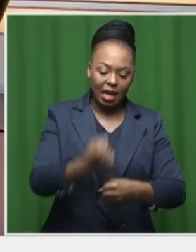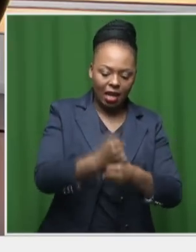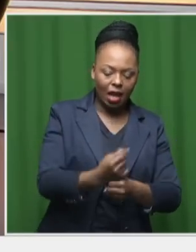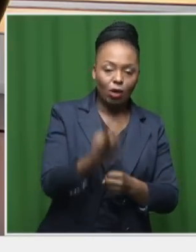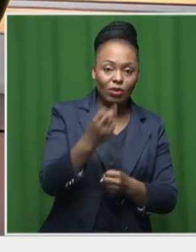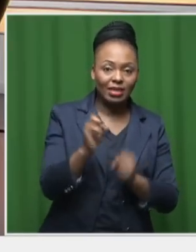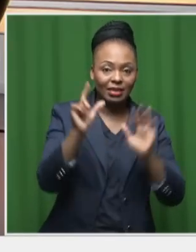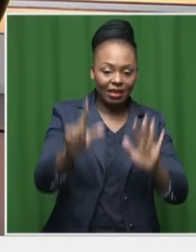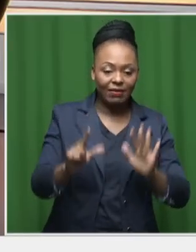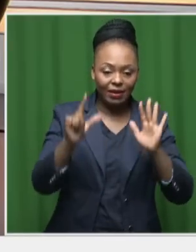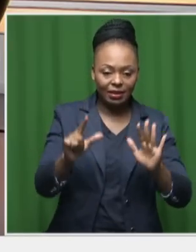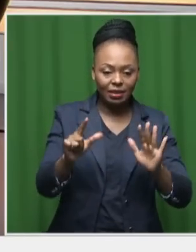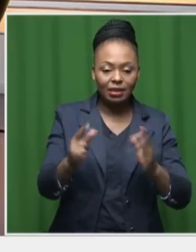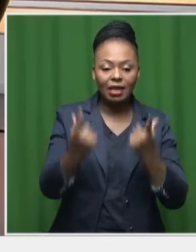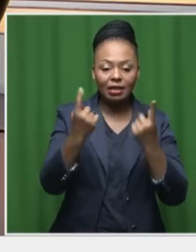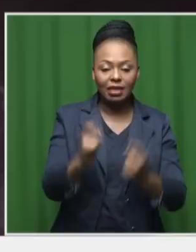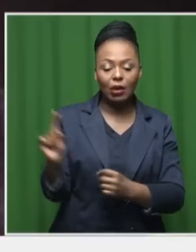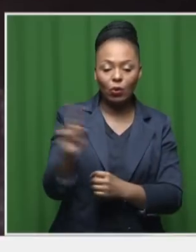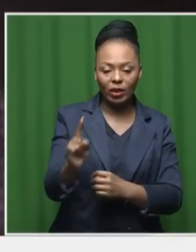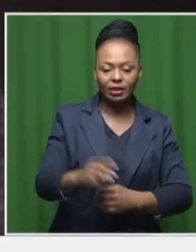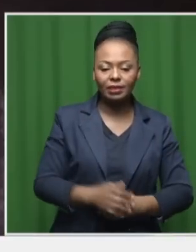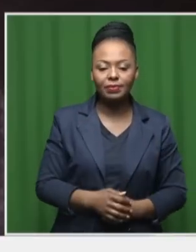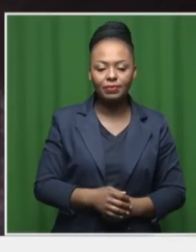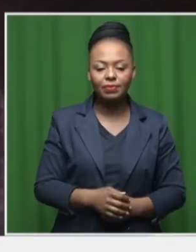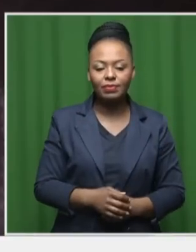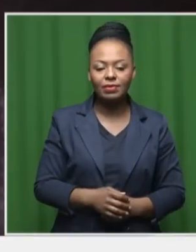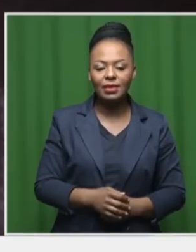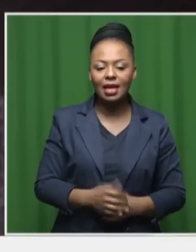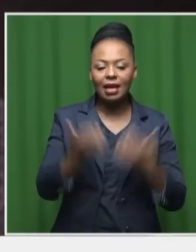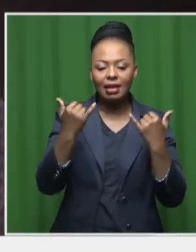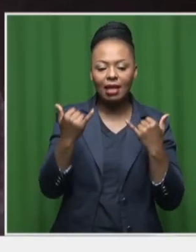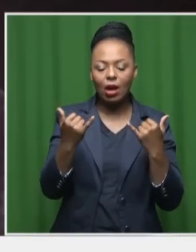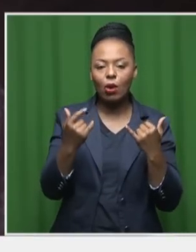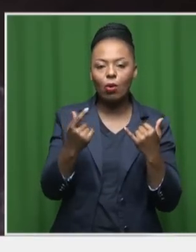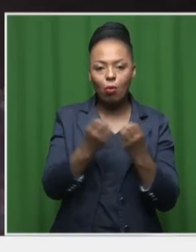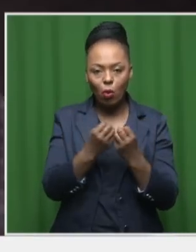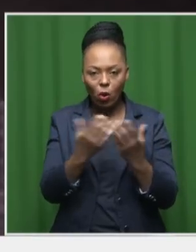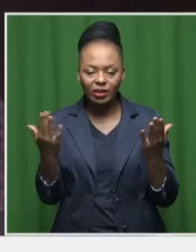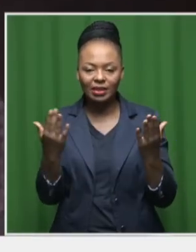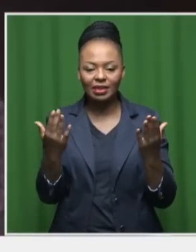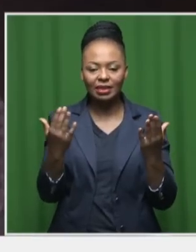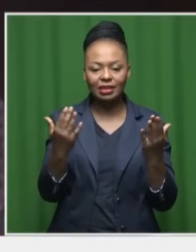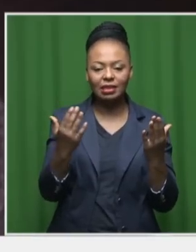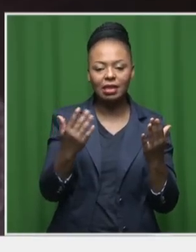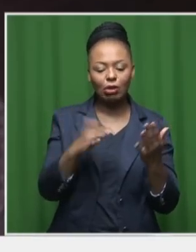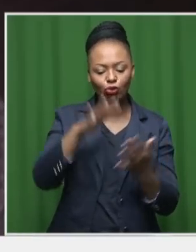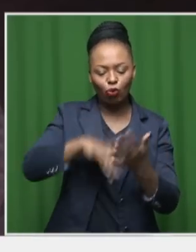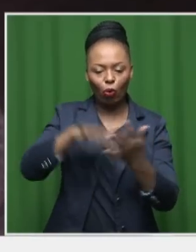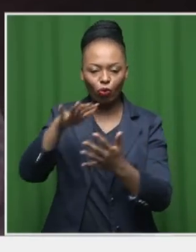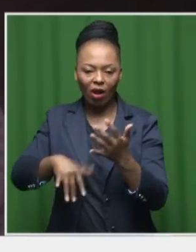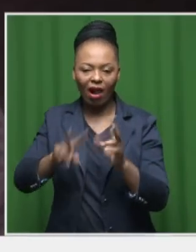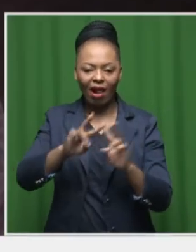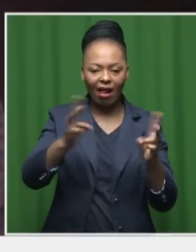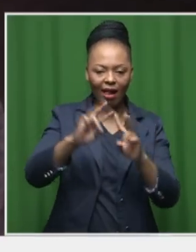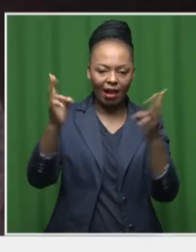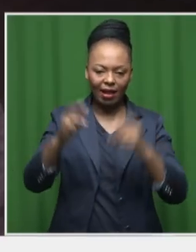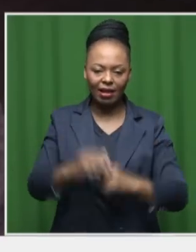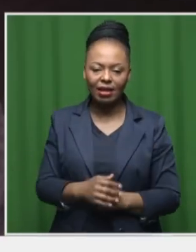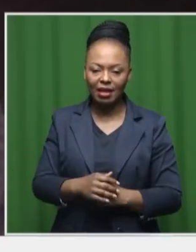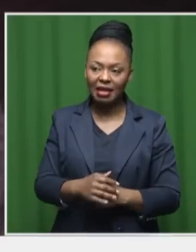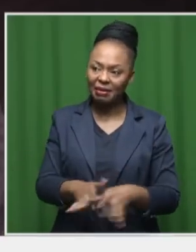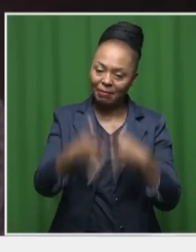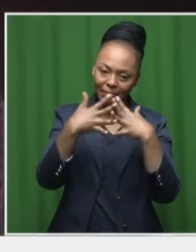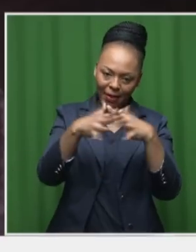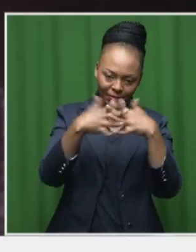2017 using the Indula Meti scenarios. We have definitively said we are in a Gwara situation,